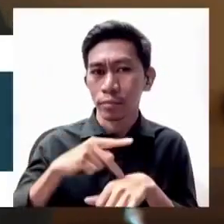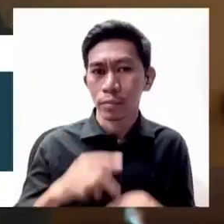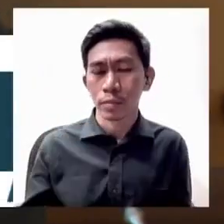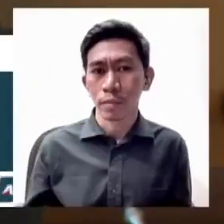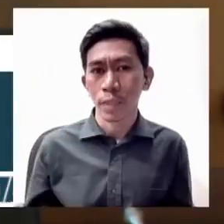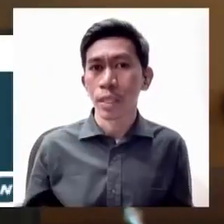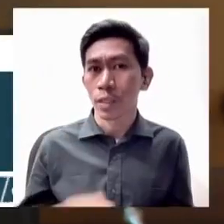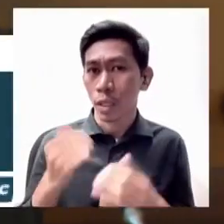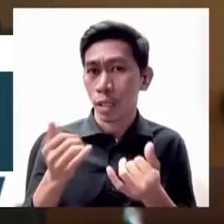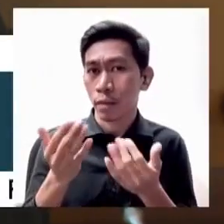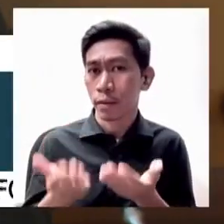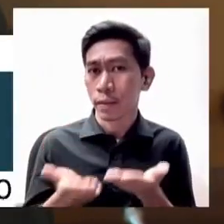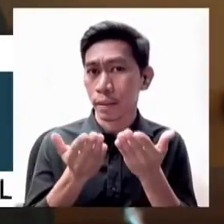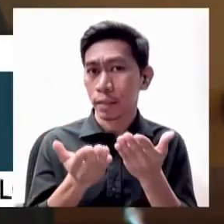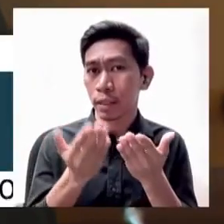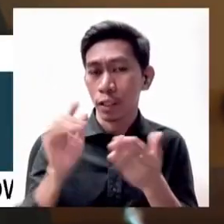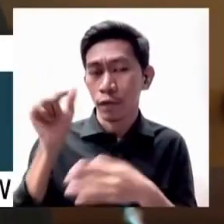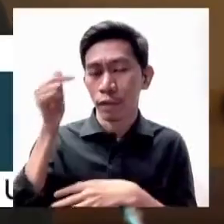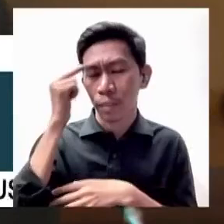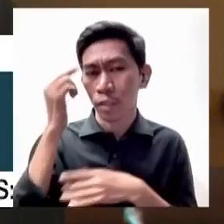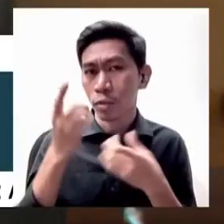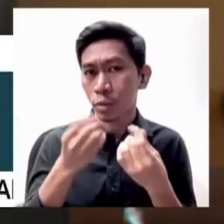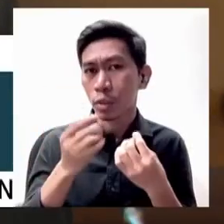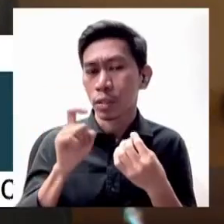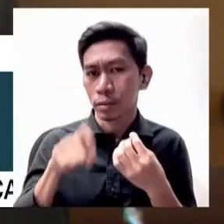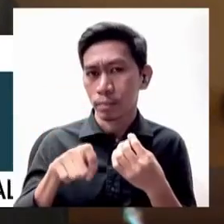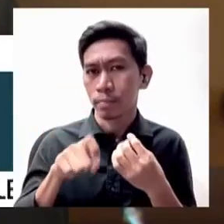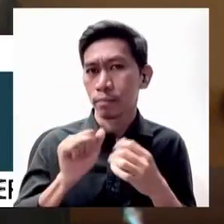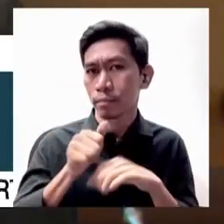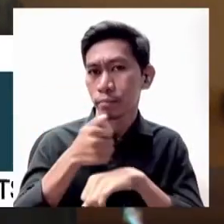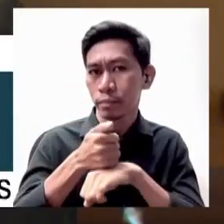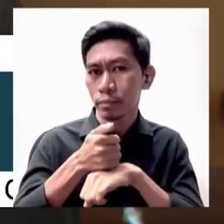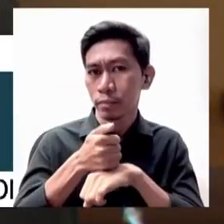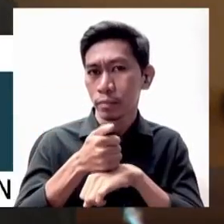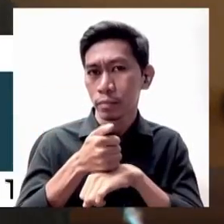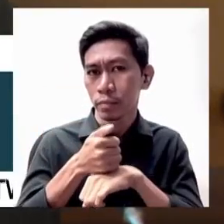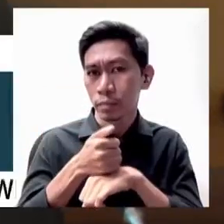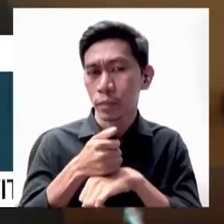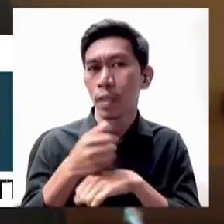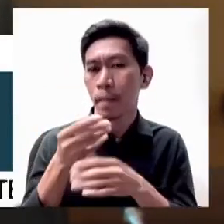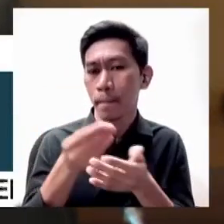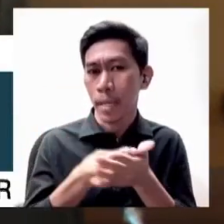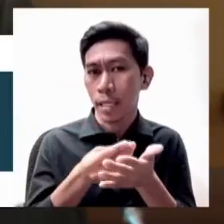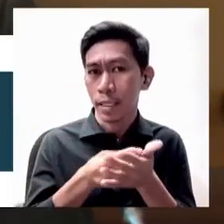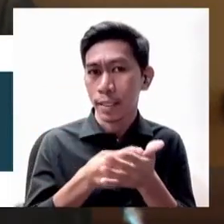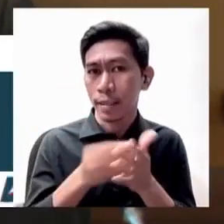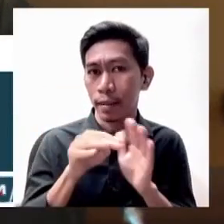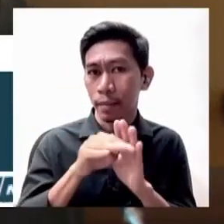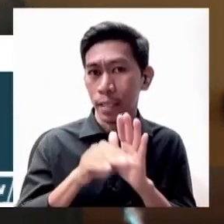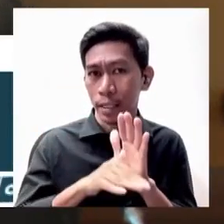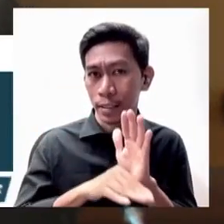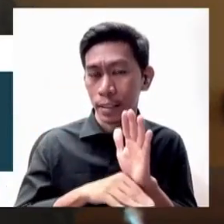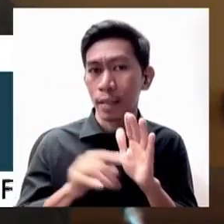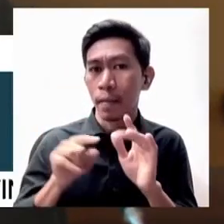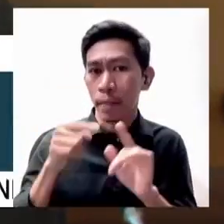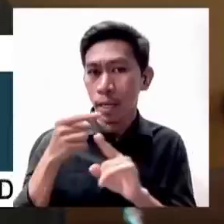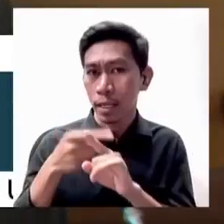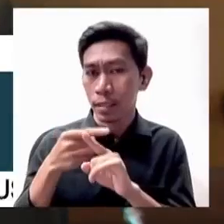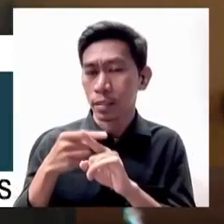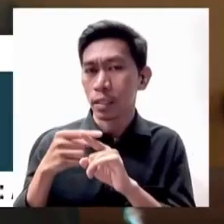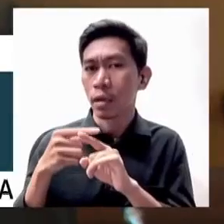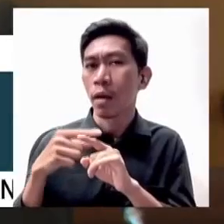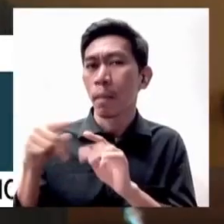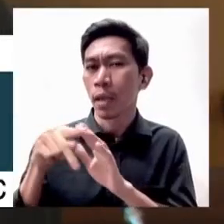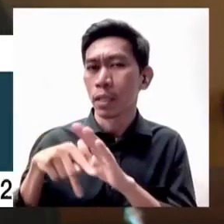recommend the government to do is to put in place both its fiscal policy but also its kind of policy frameworks to try